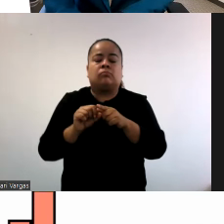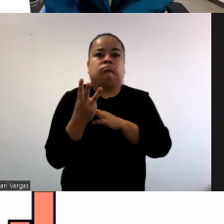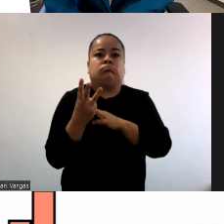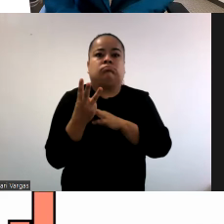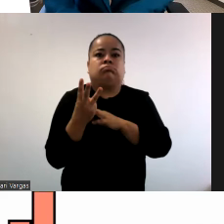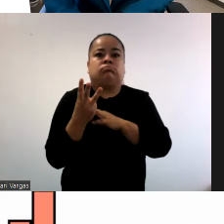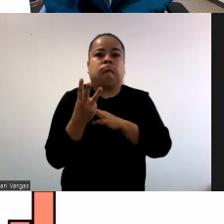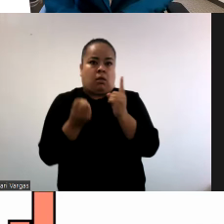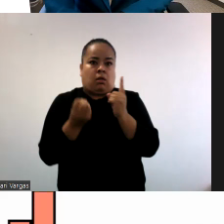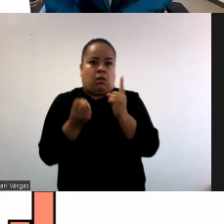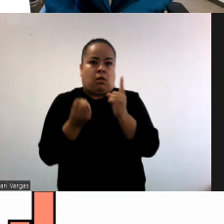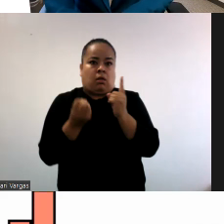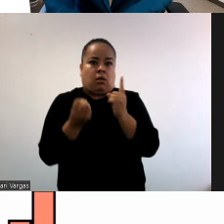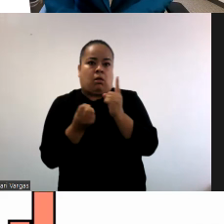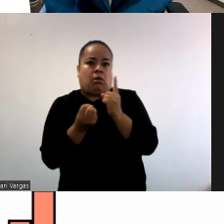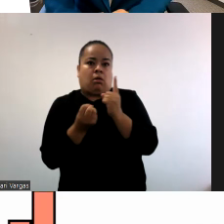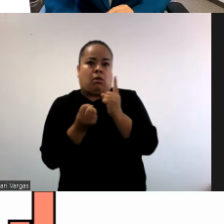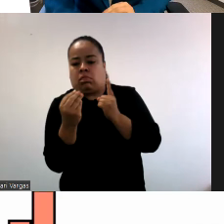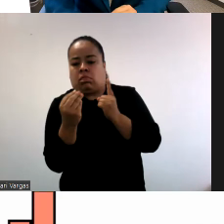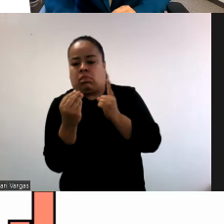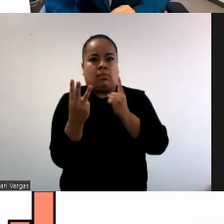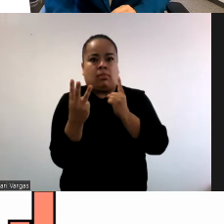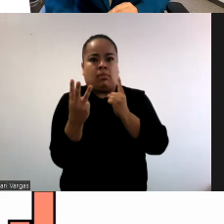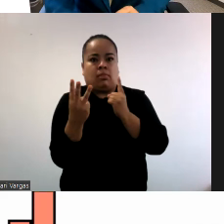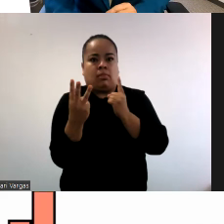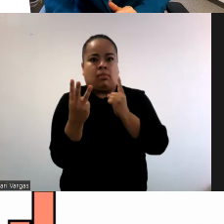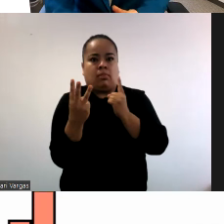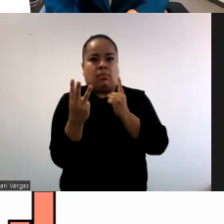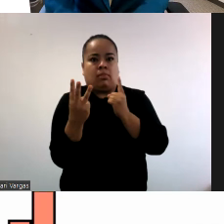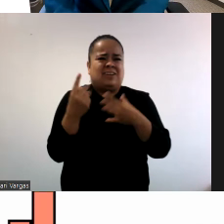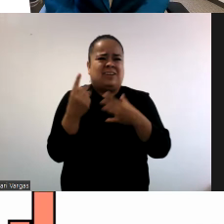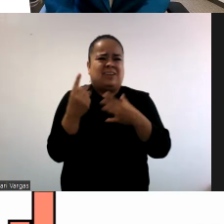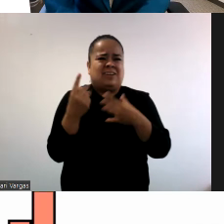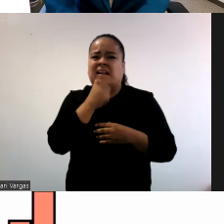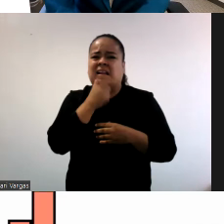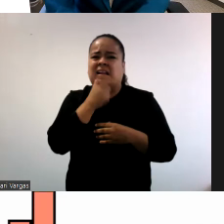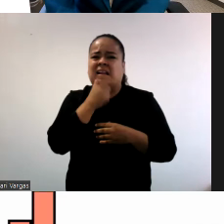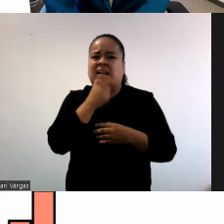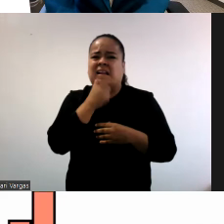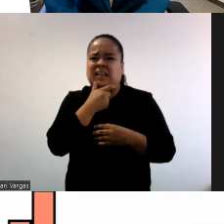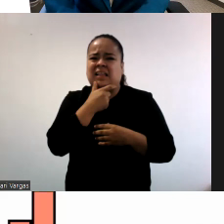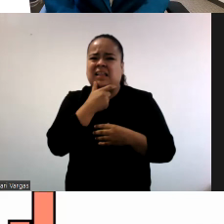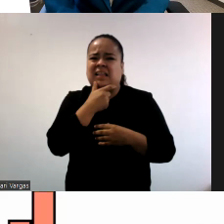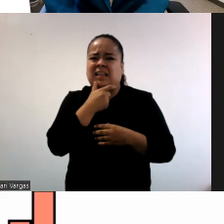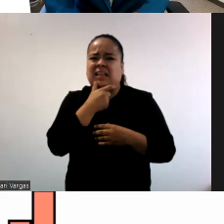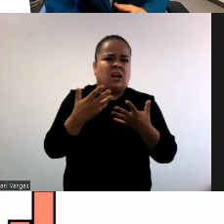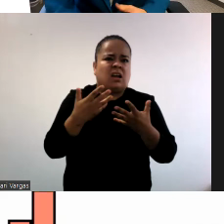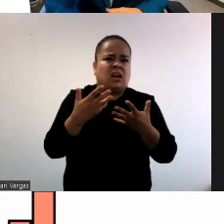grew to 3 persons, always imported cases, always in the United Kingdom, and